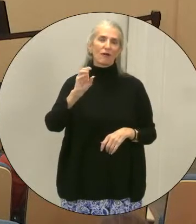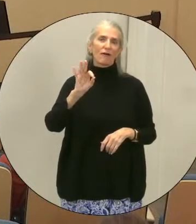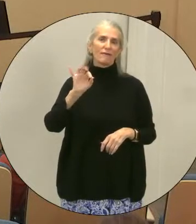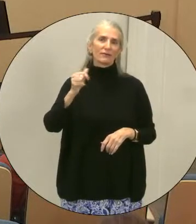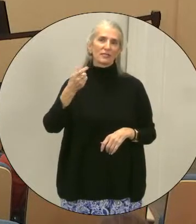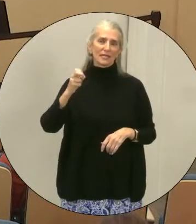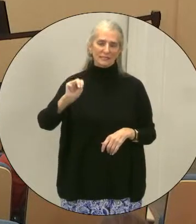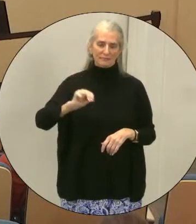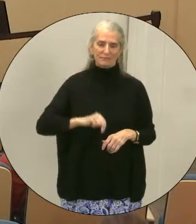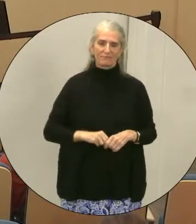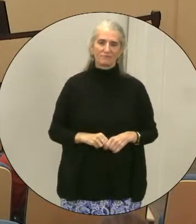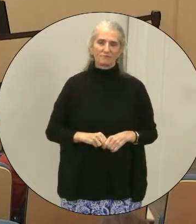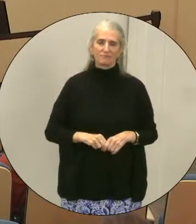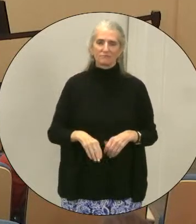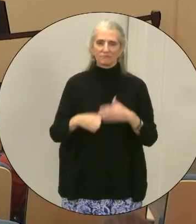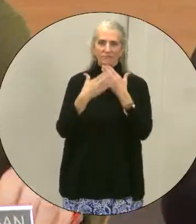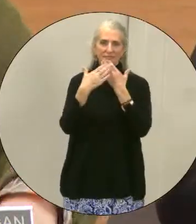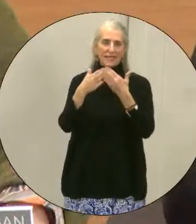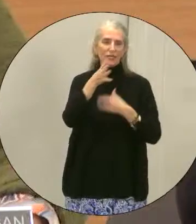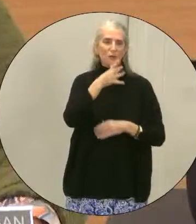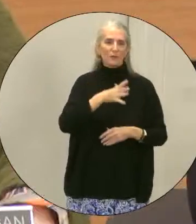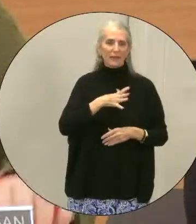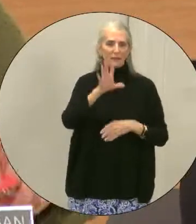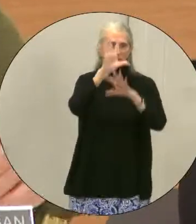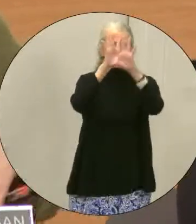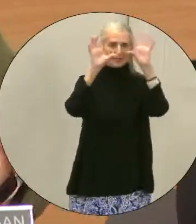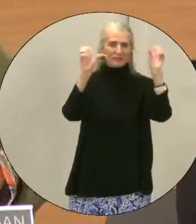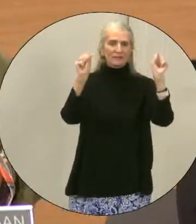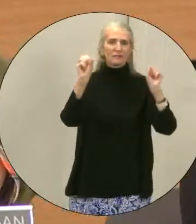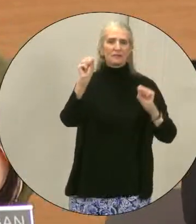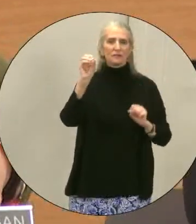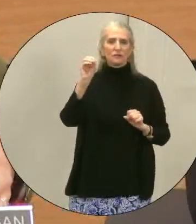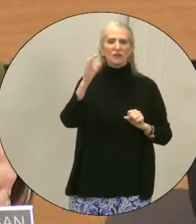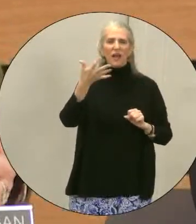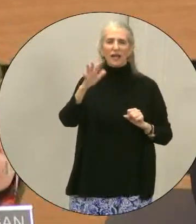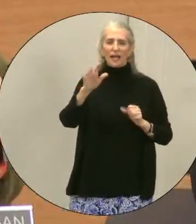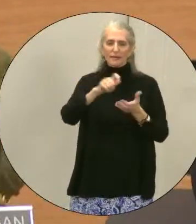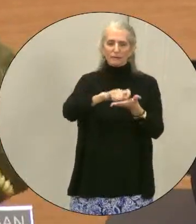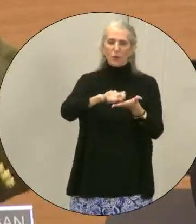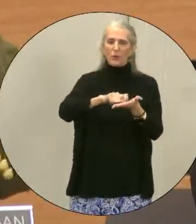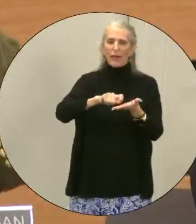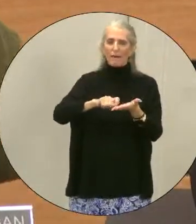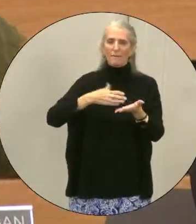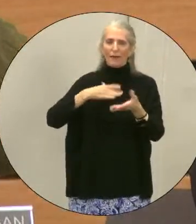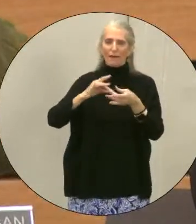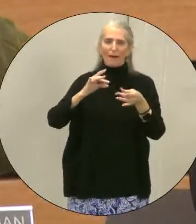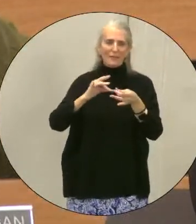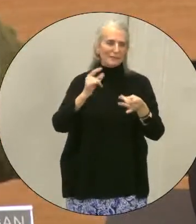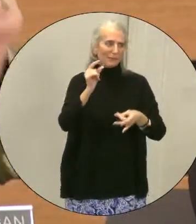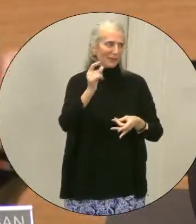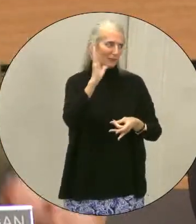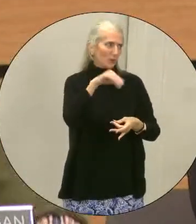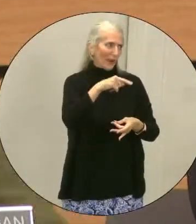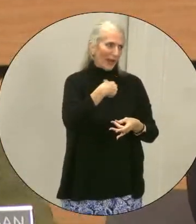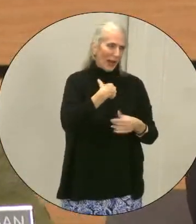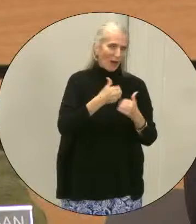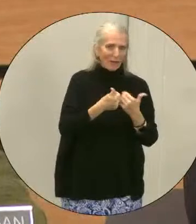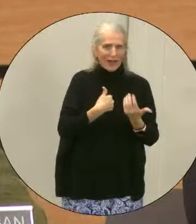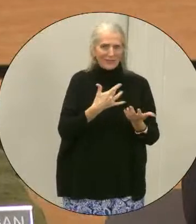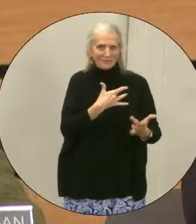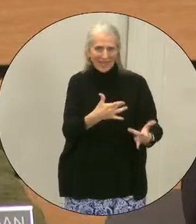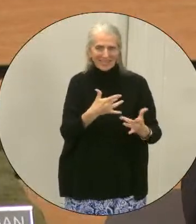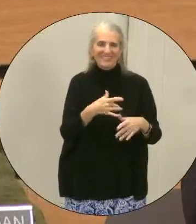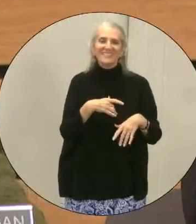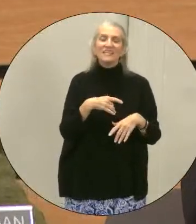Thank you, Madam President. So I kind of wrote out my comments a bit, you know how I do things. I do